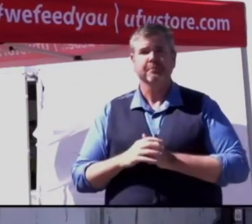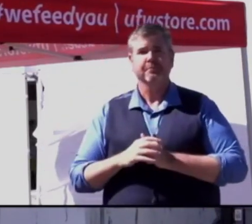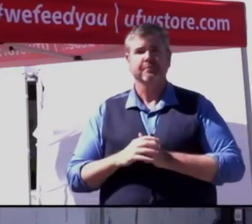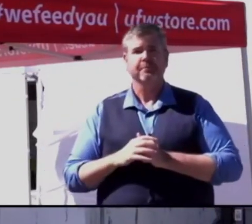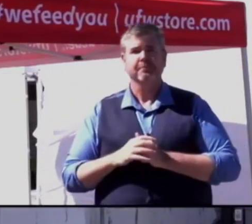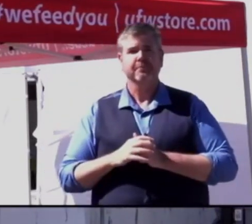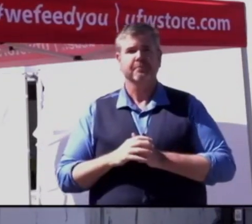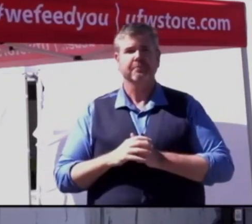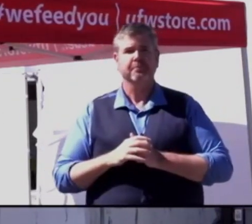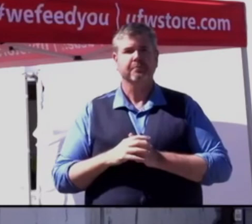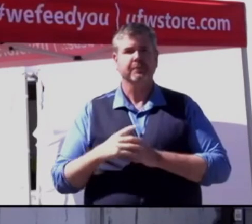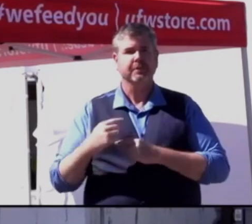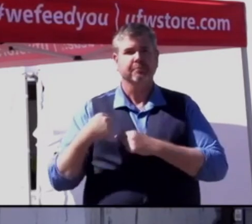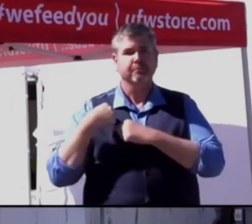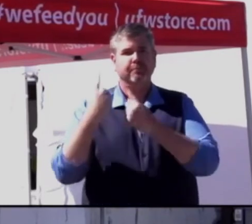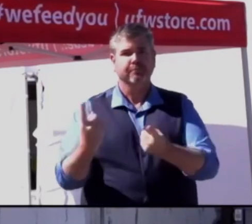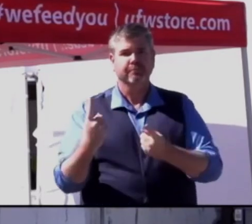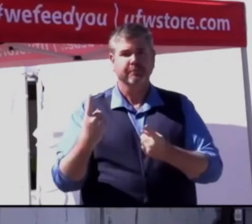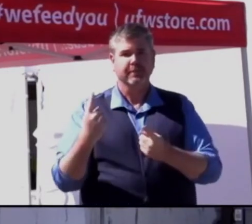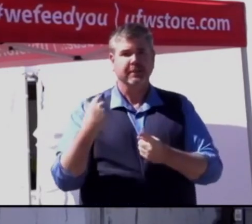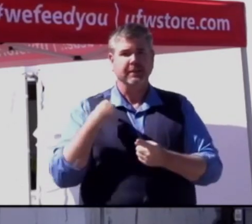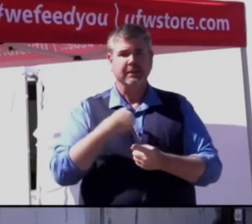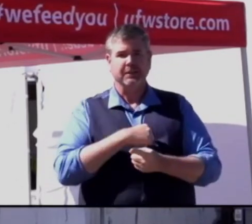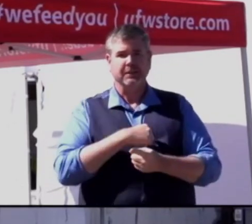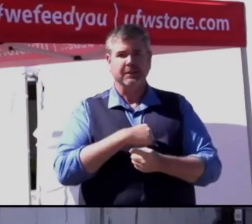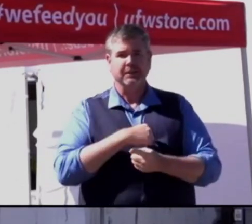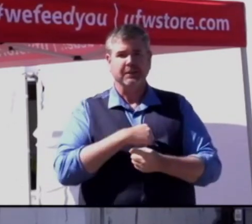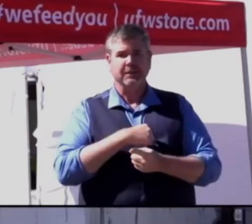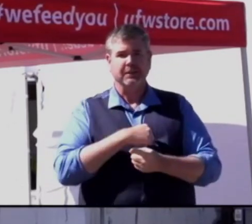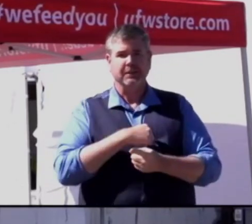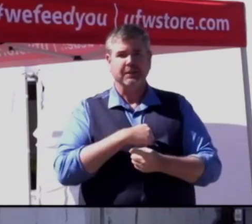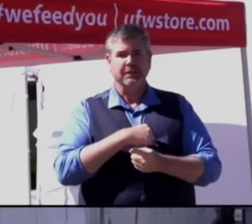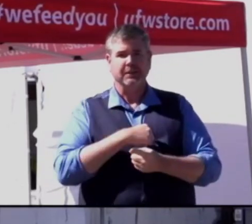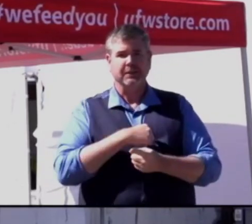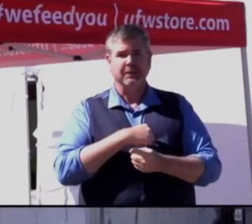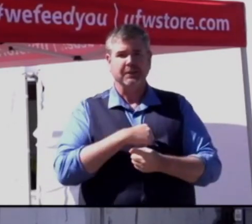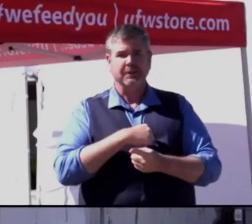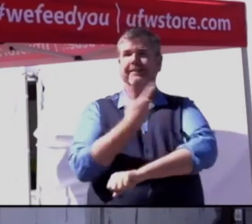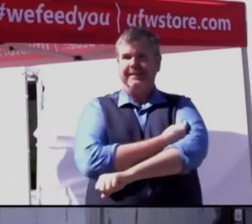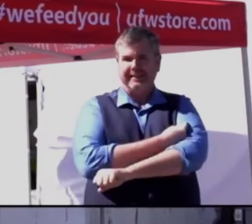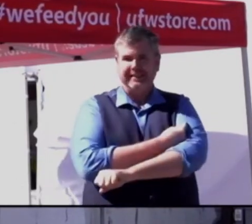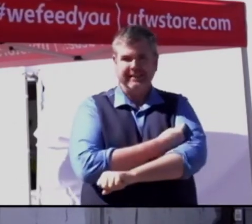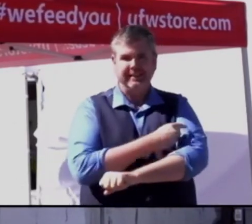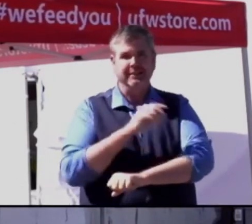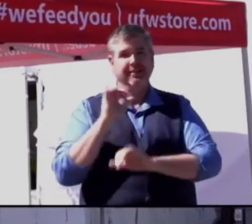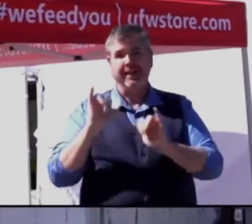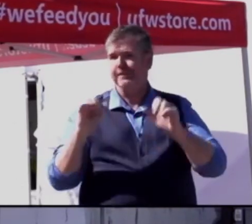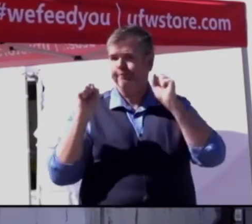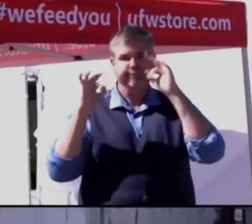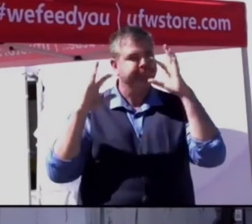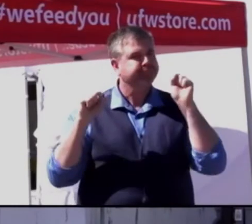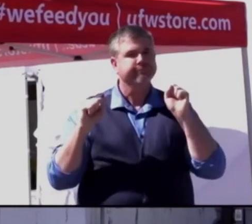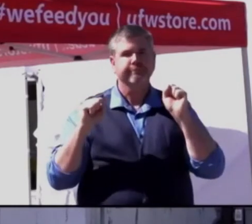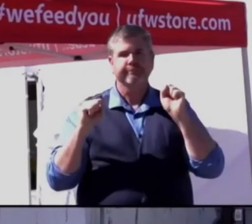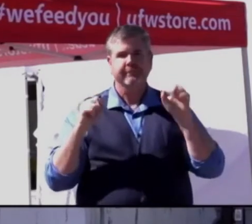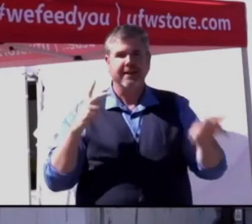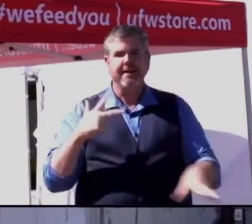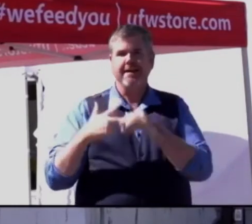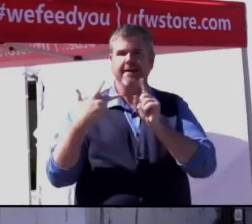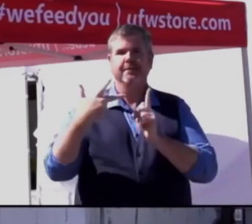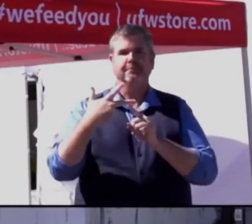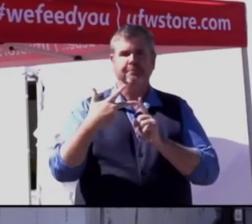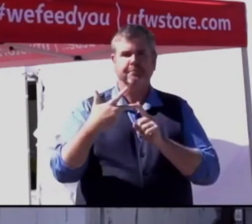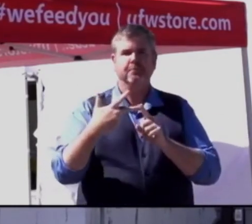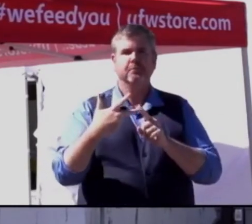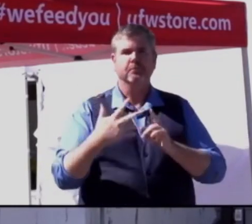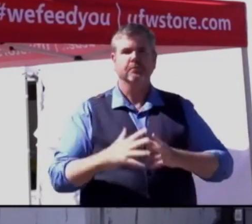have 3 safe and effective vaccines to offer. I mean, that is amazing. And with